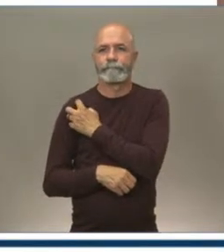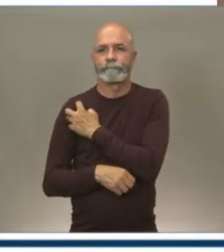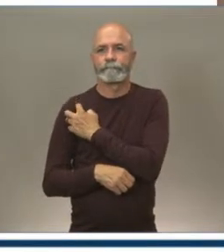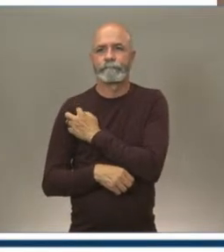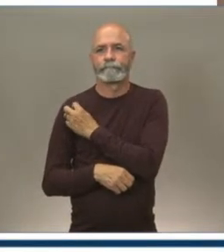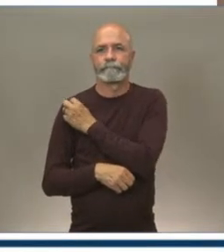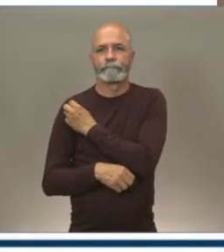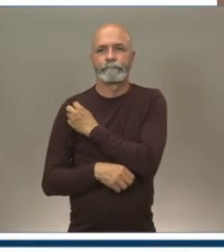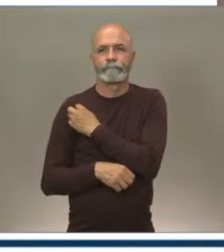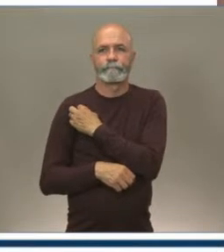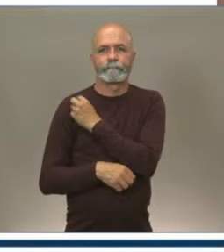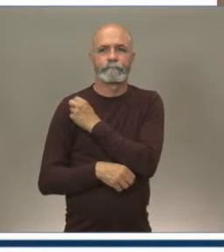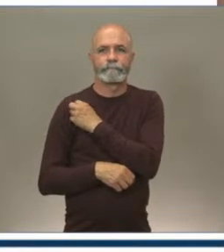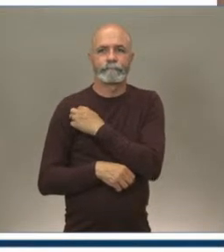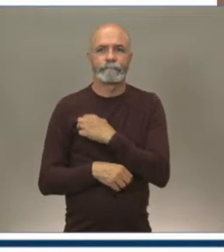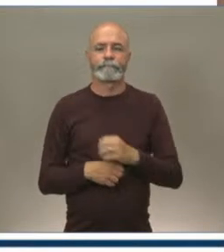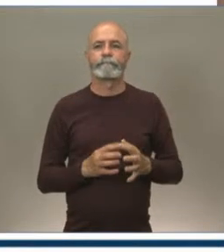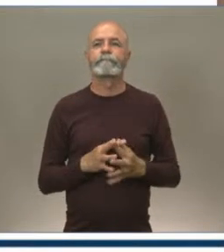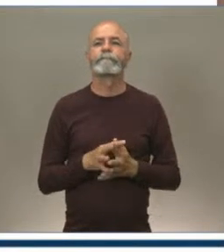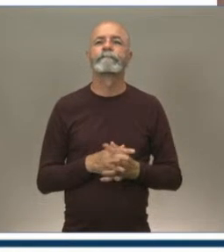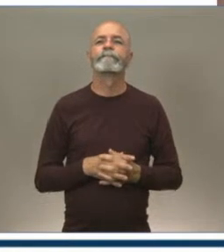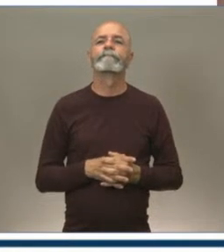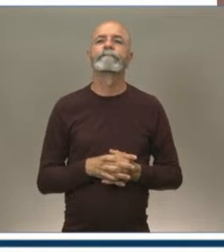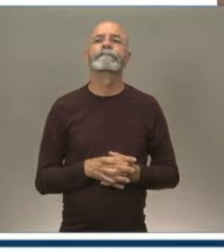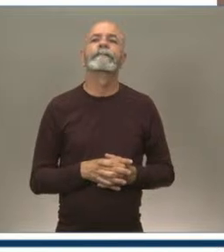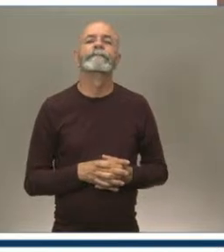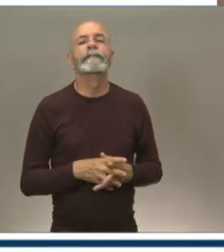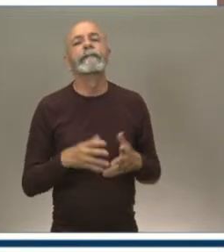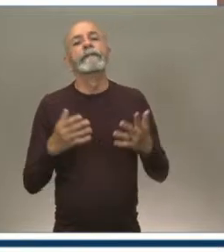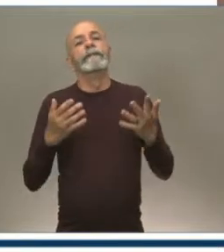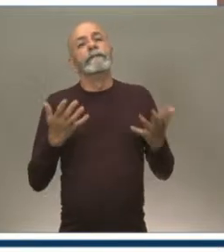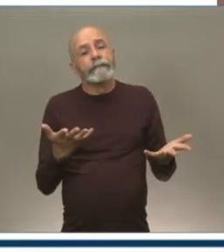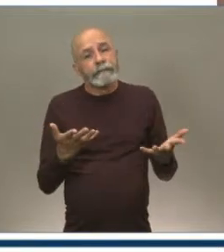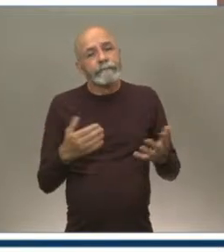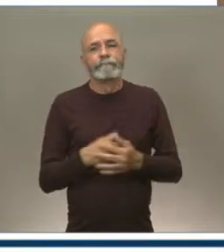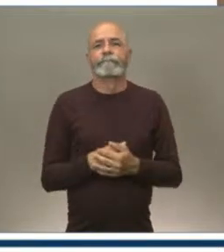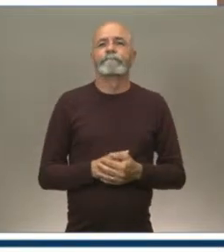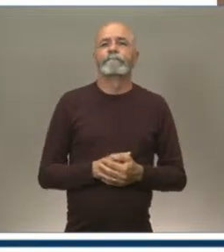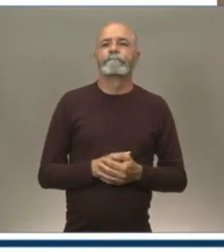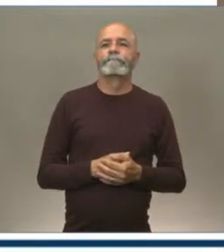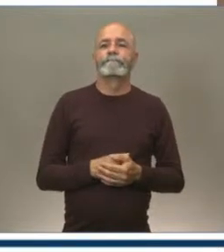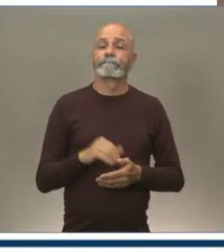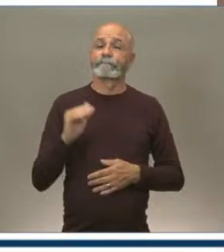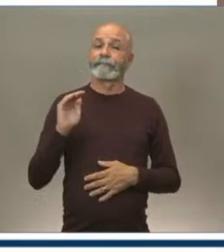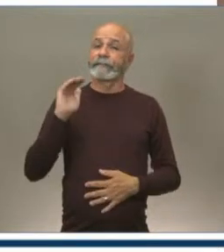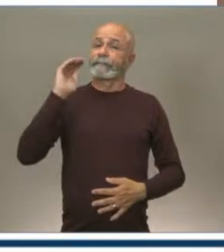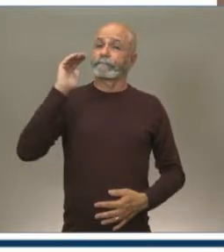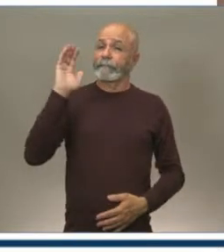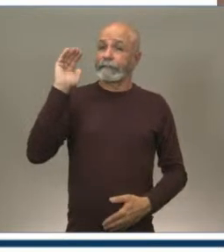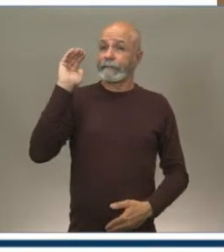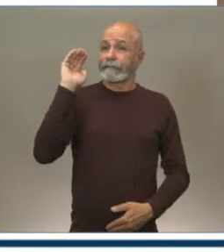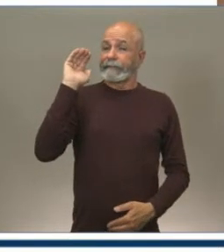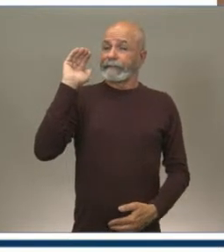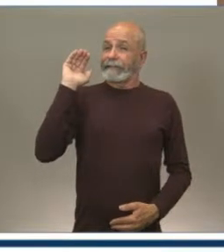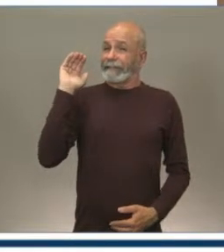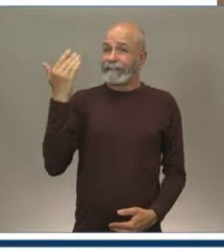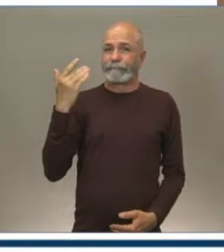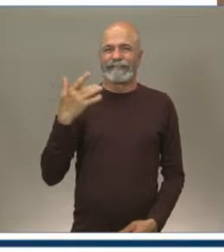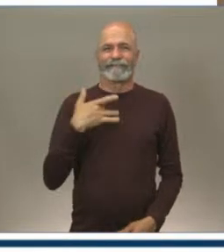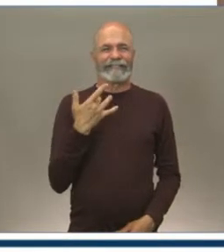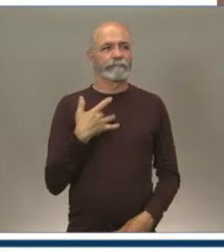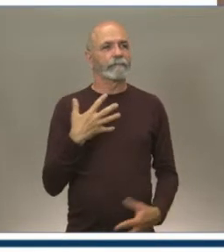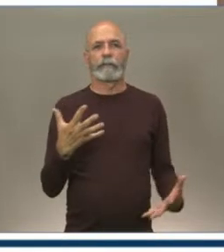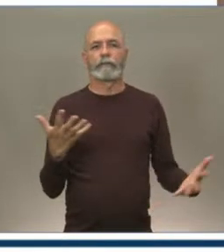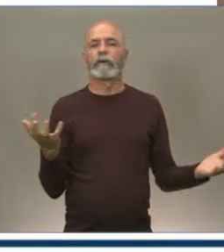assumption of there being potential cases, the threat level has gone up. So we've increased just some